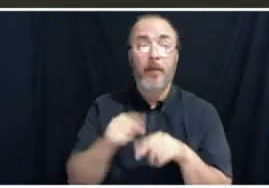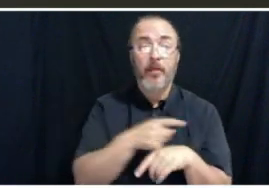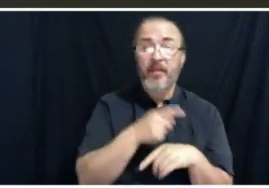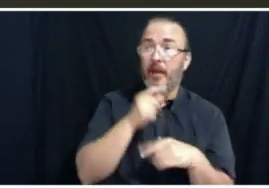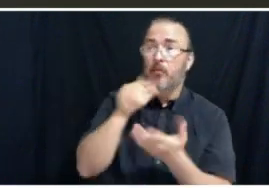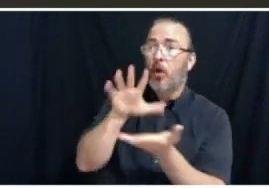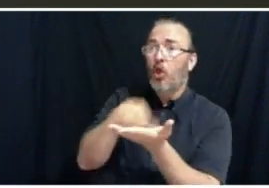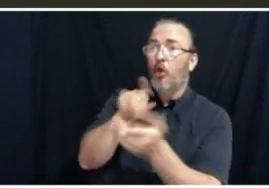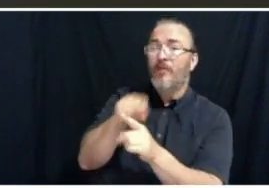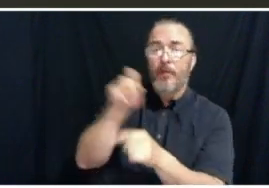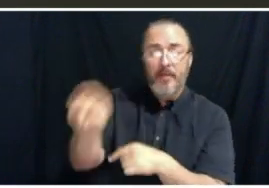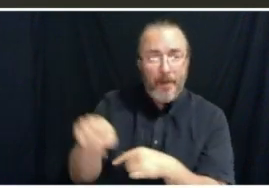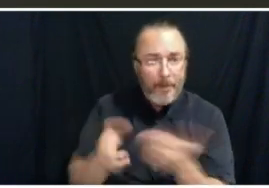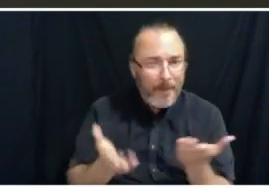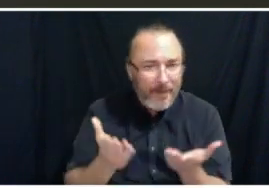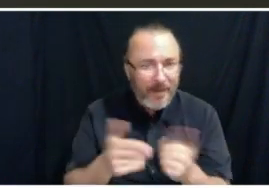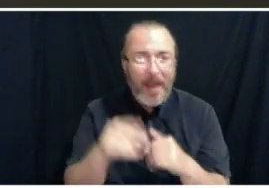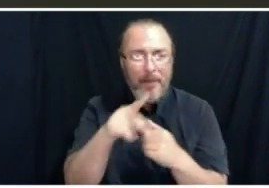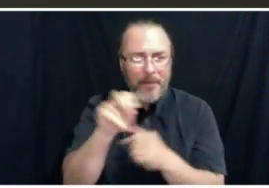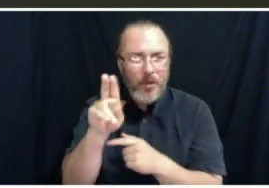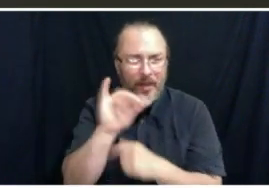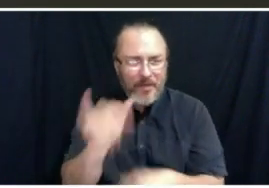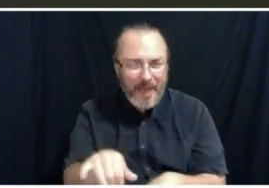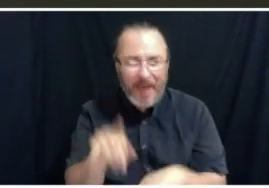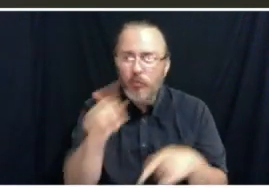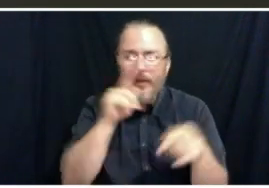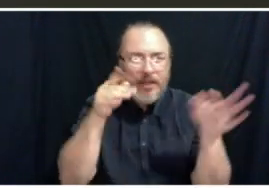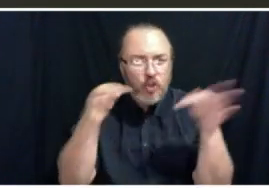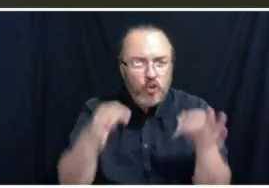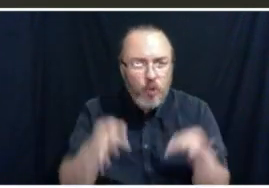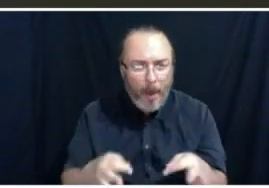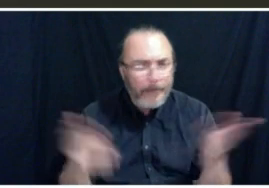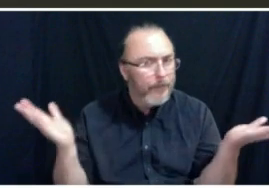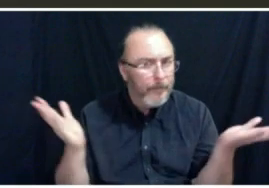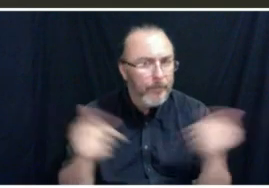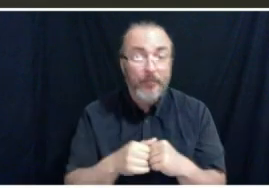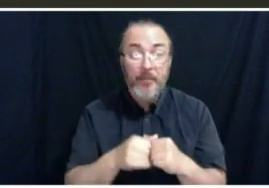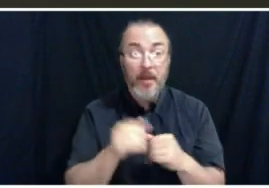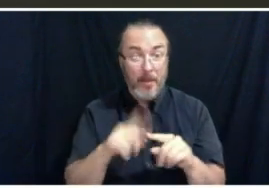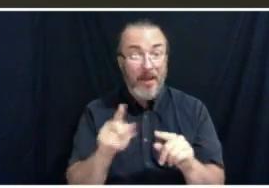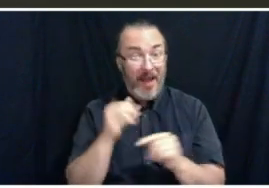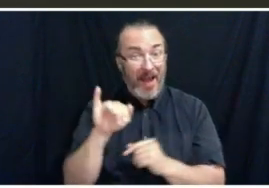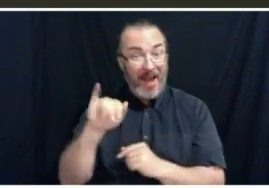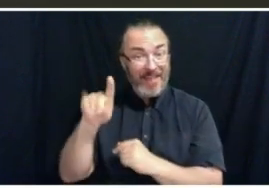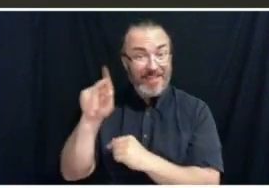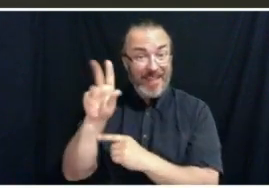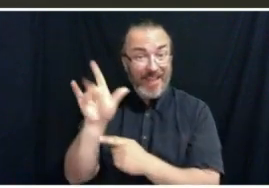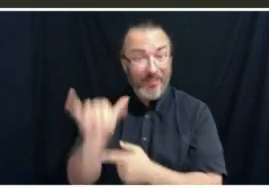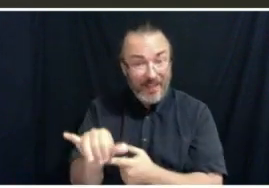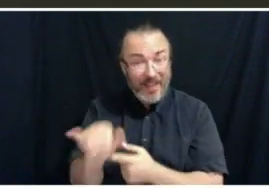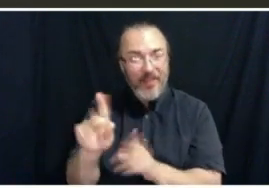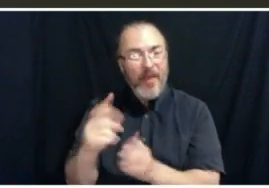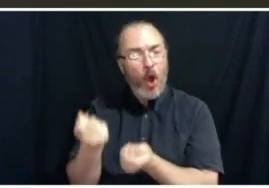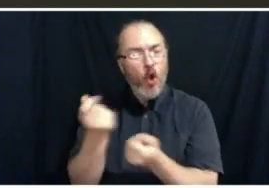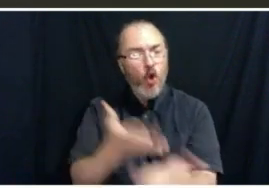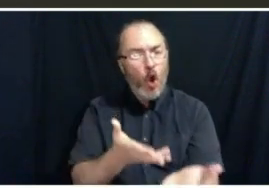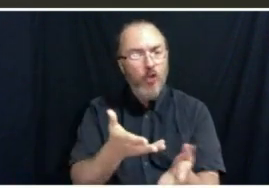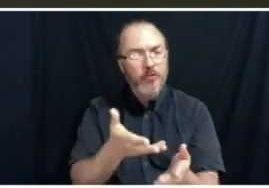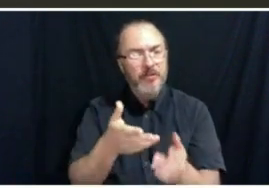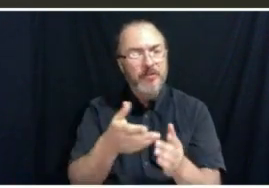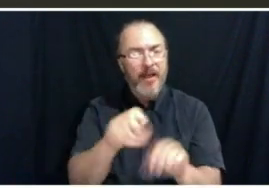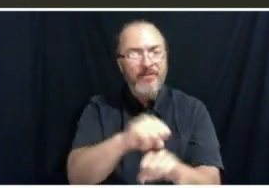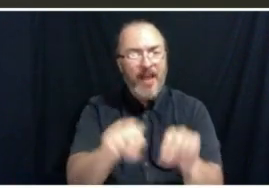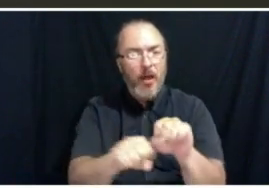PEER is a little bit like that. It's simply descriptive. But in its ideal use, it should form the foundation, the background for discussions convened by